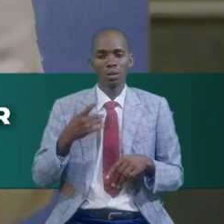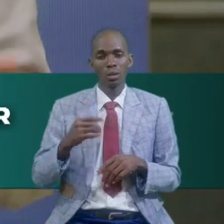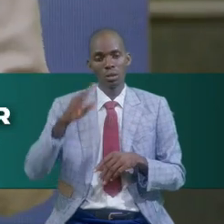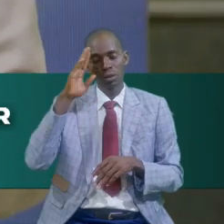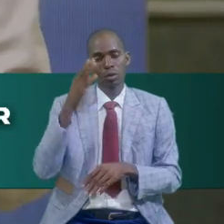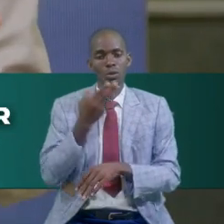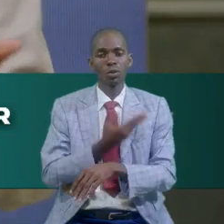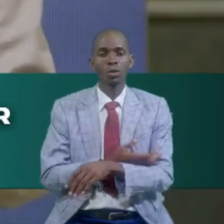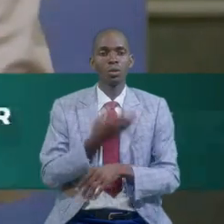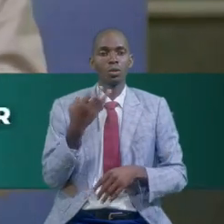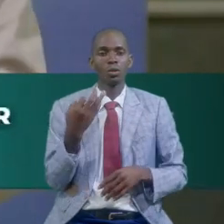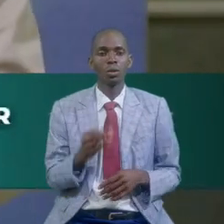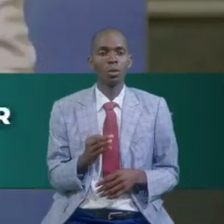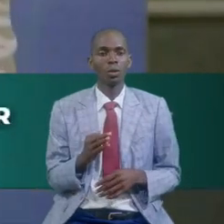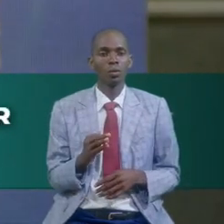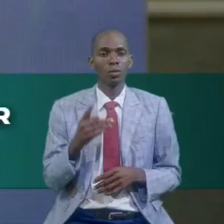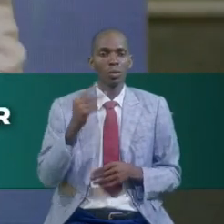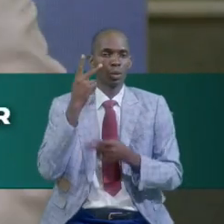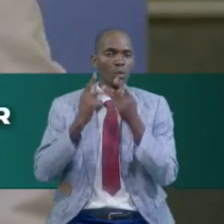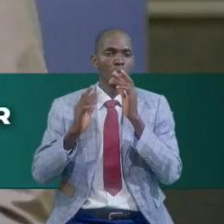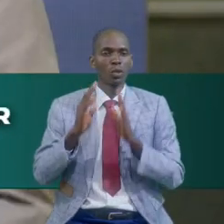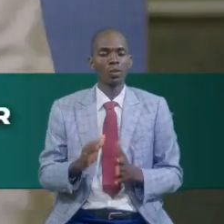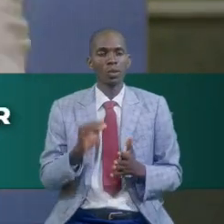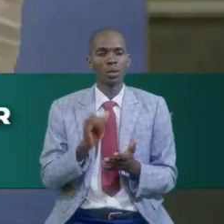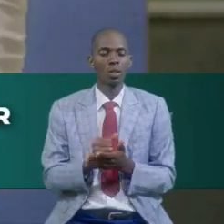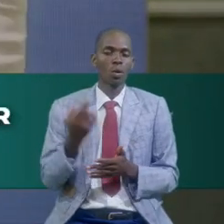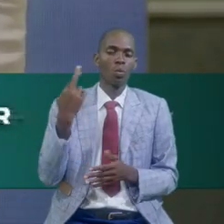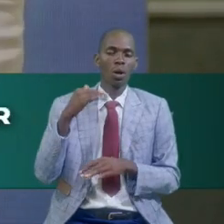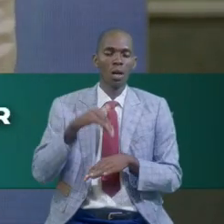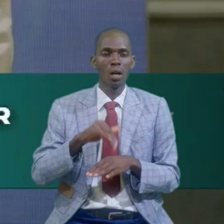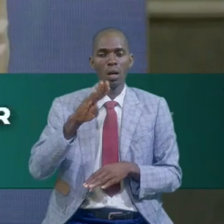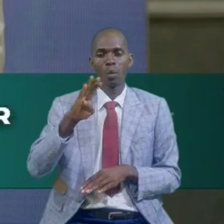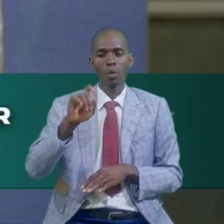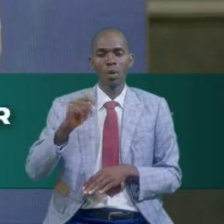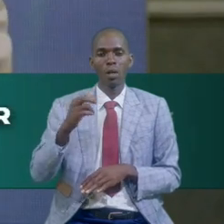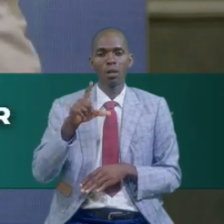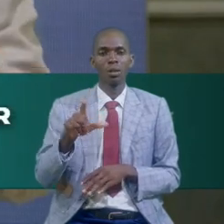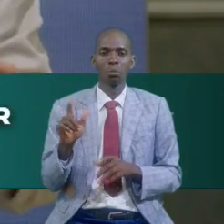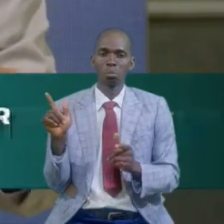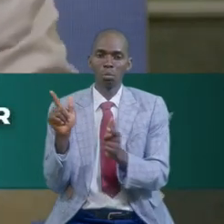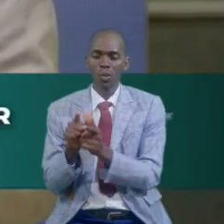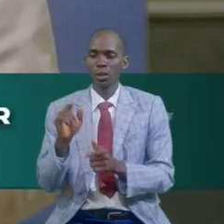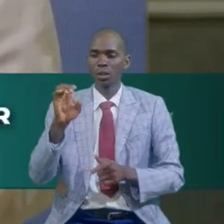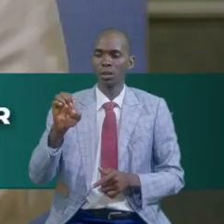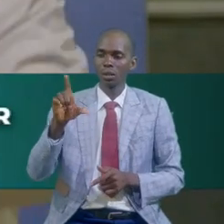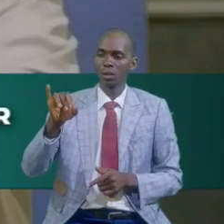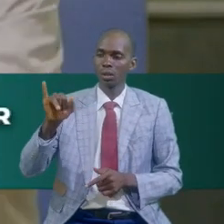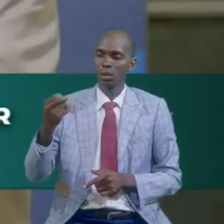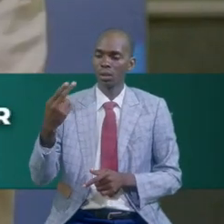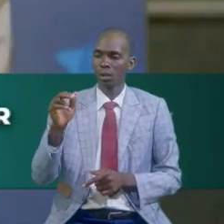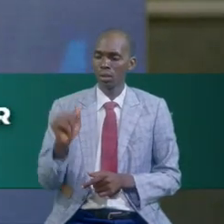that were at Bethel came forth to Elisha and said unto